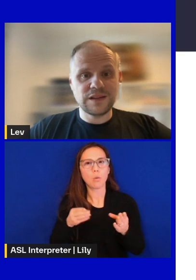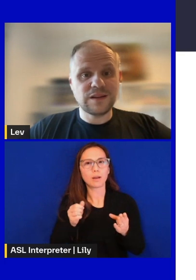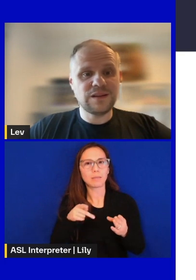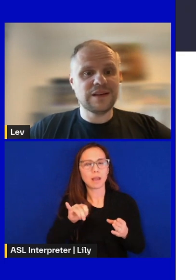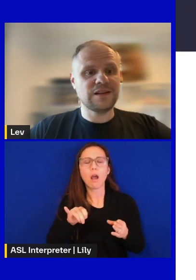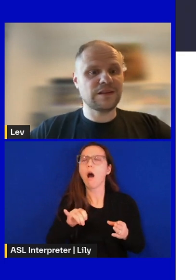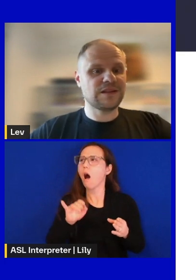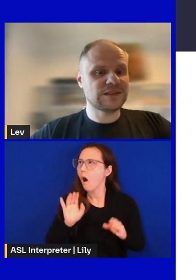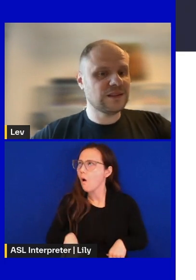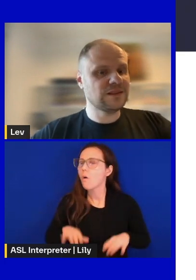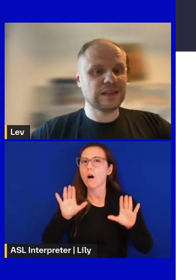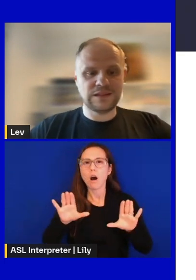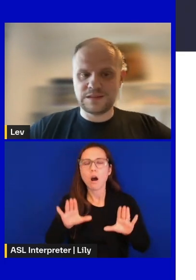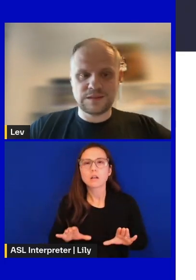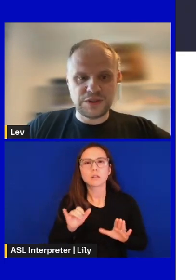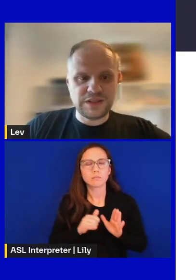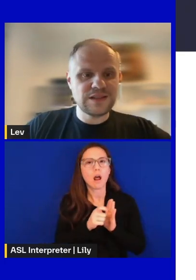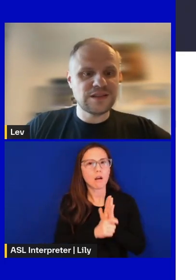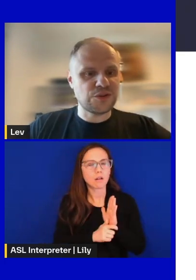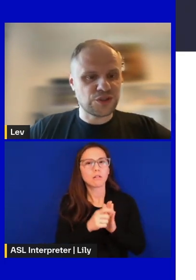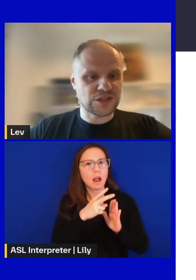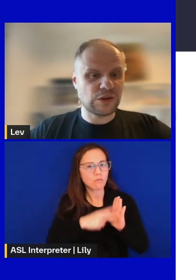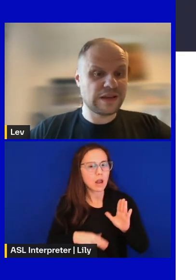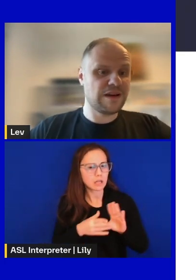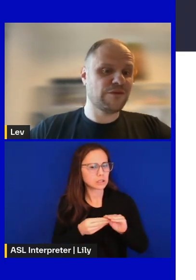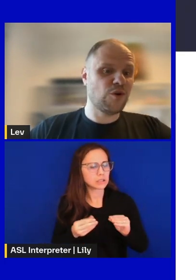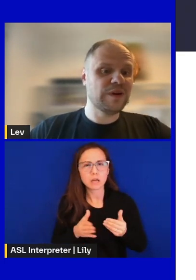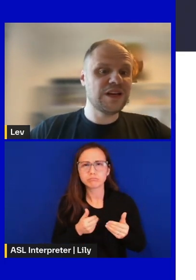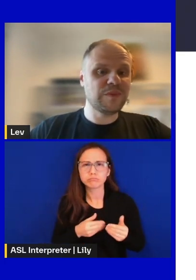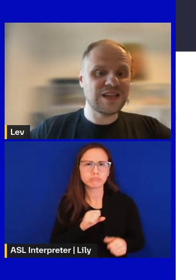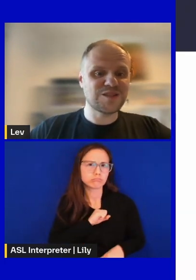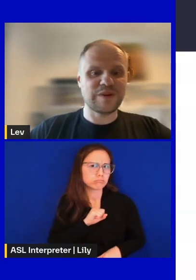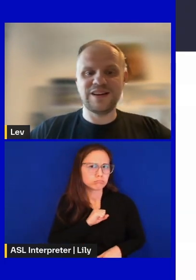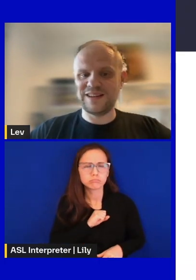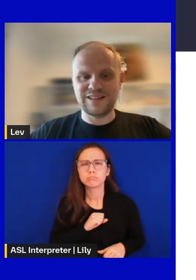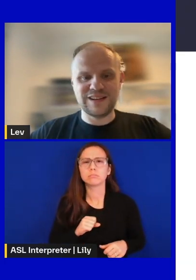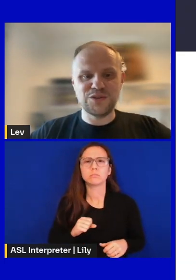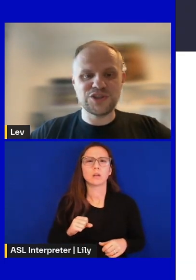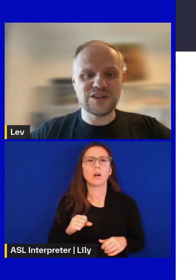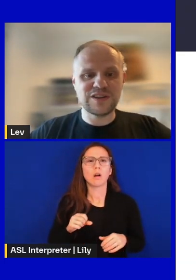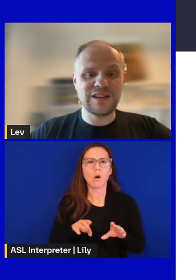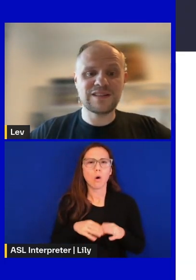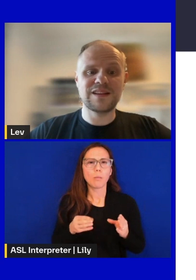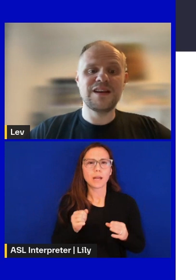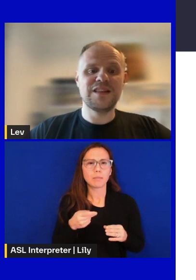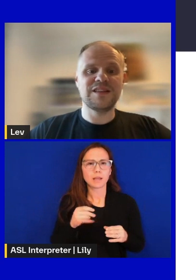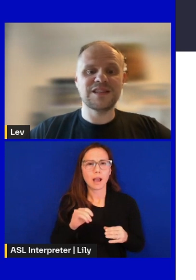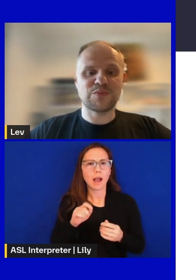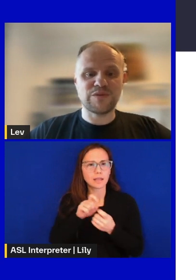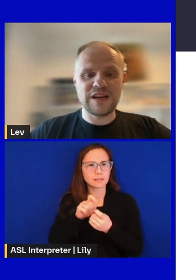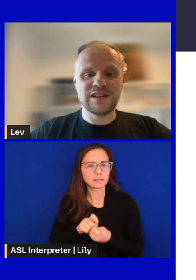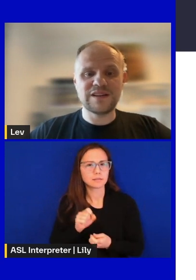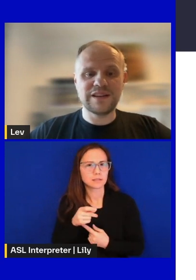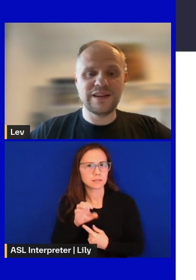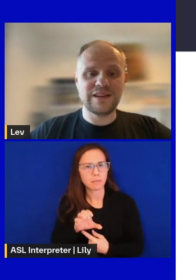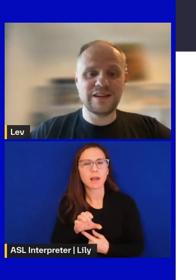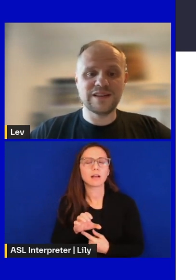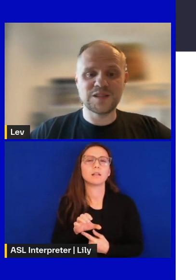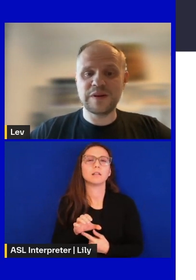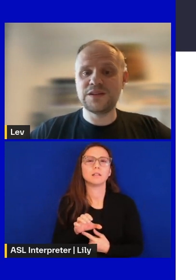the article, and the article said that it's pretty easy. You just have OpenAPI spec, and then you generate this